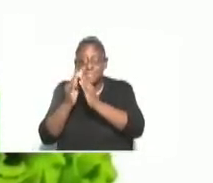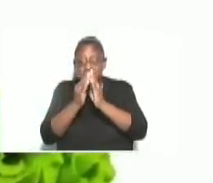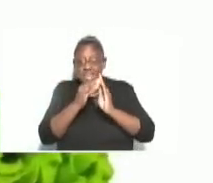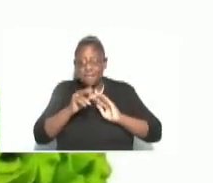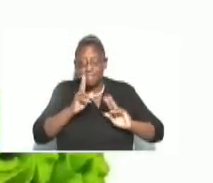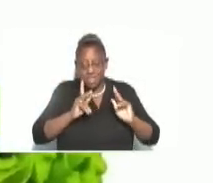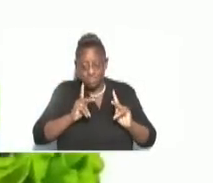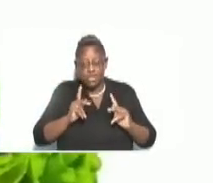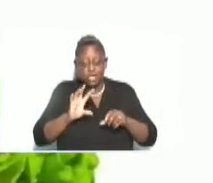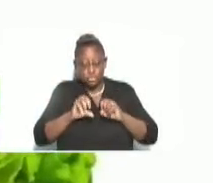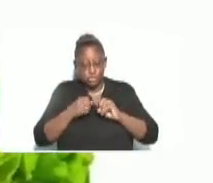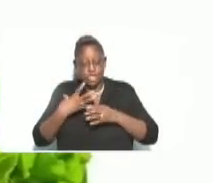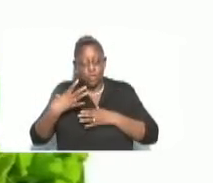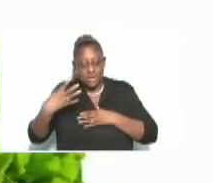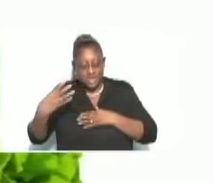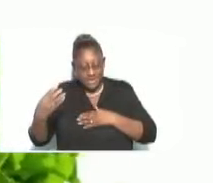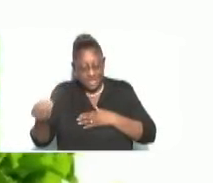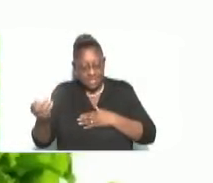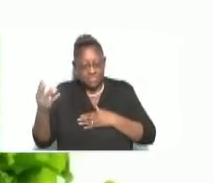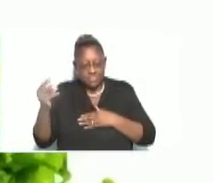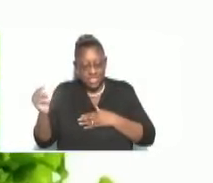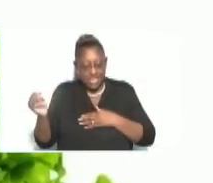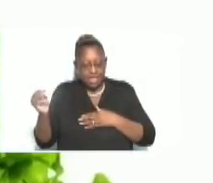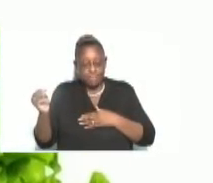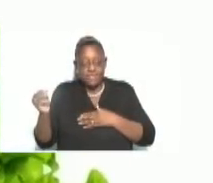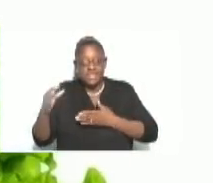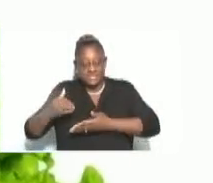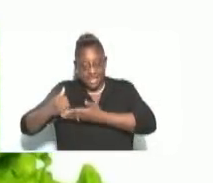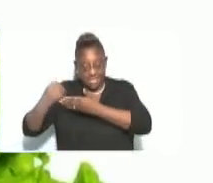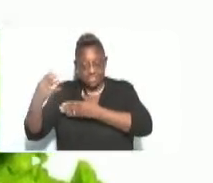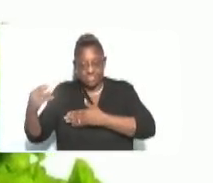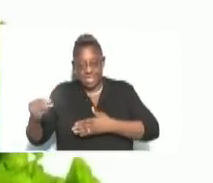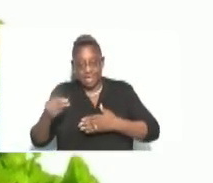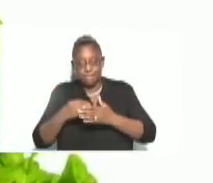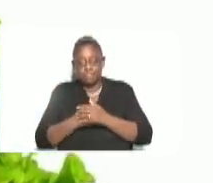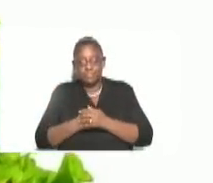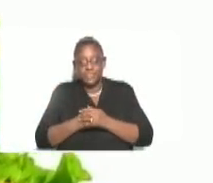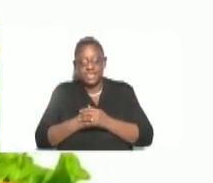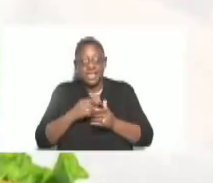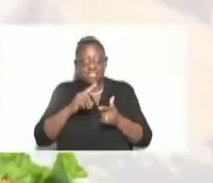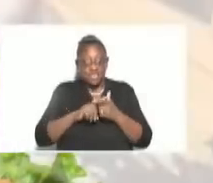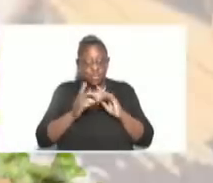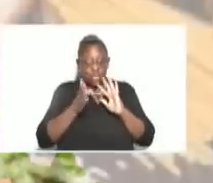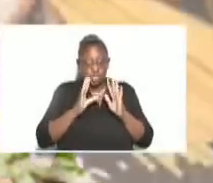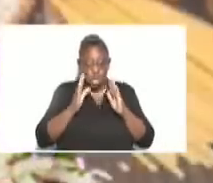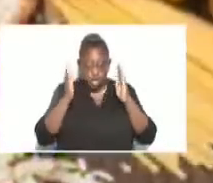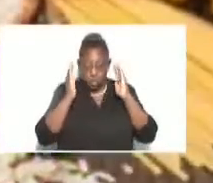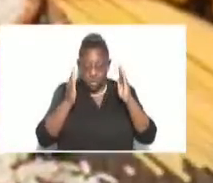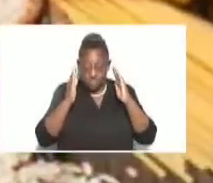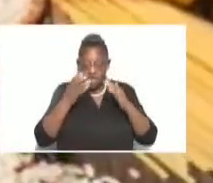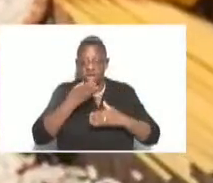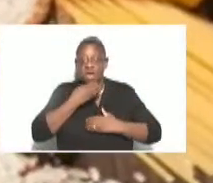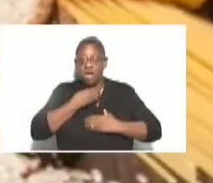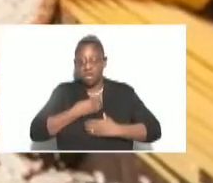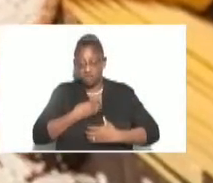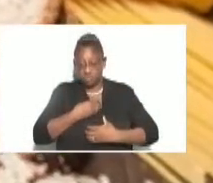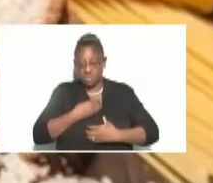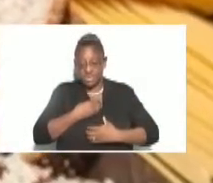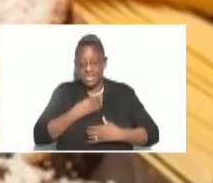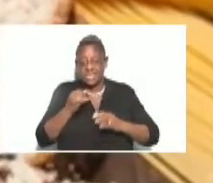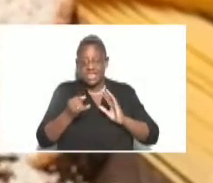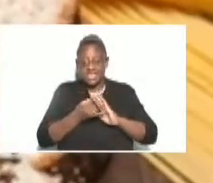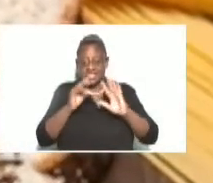Encouraging action for the future of food, people, and the empowerment and the environment, rather, and awareness of hunger is the